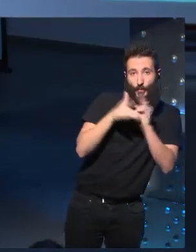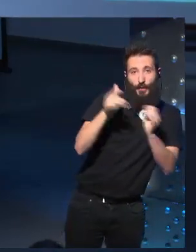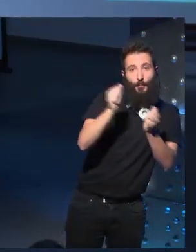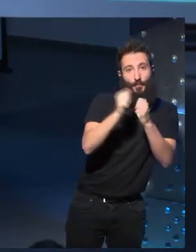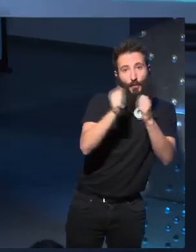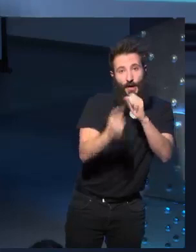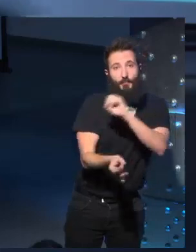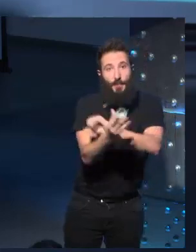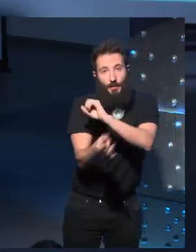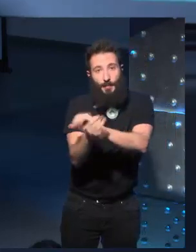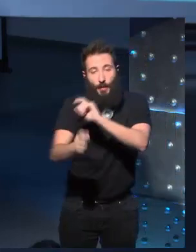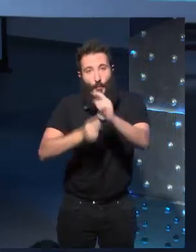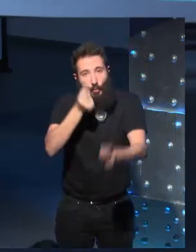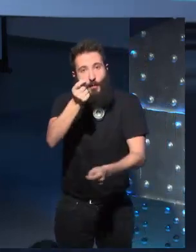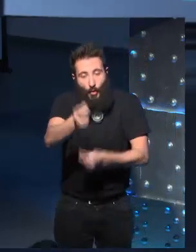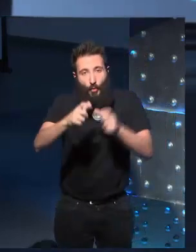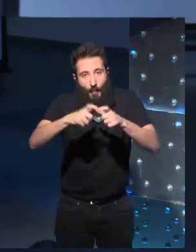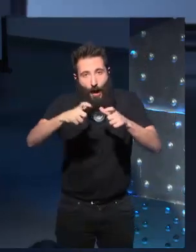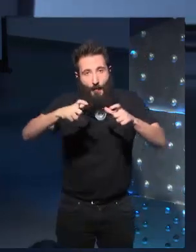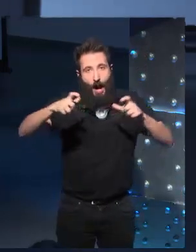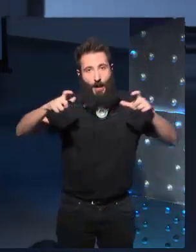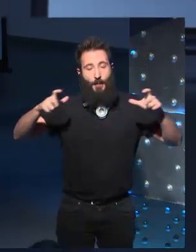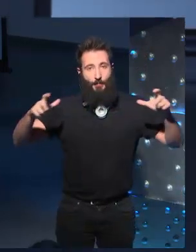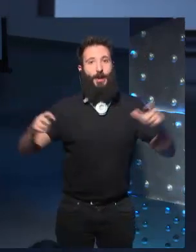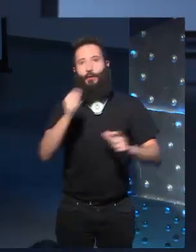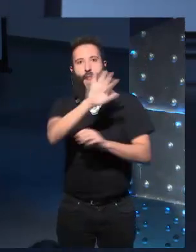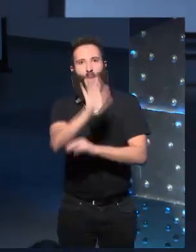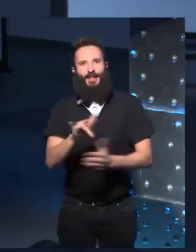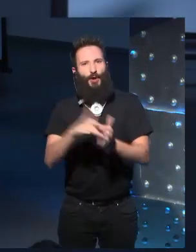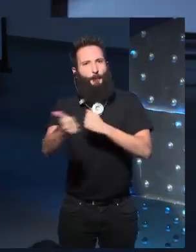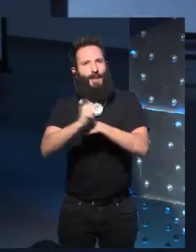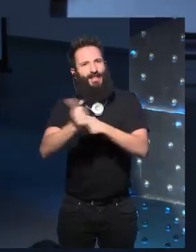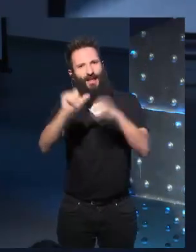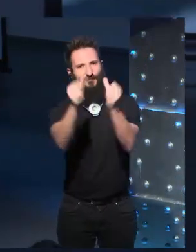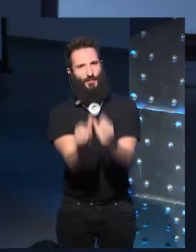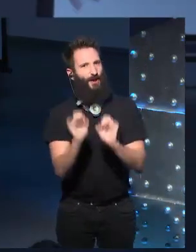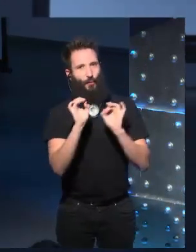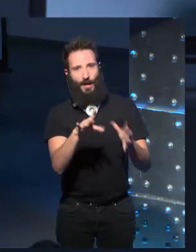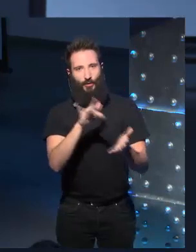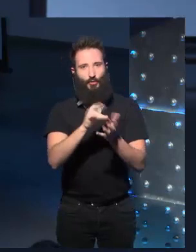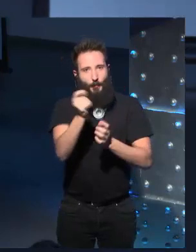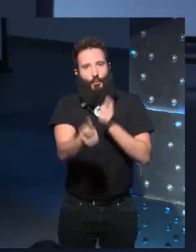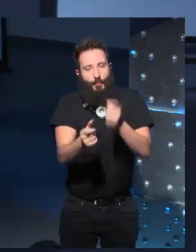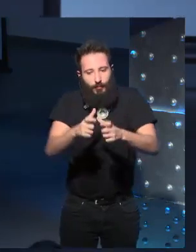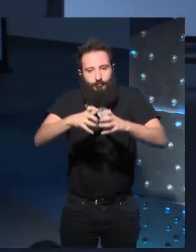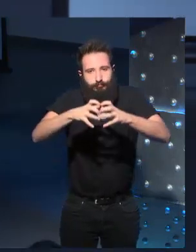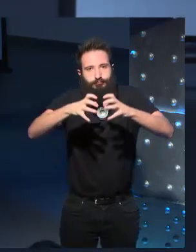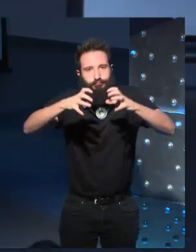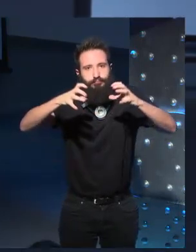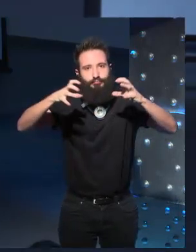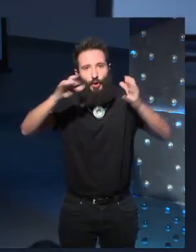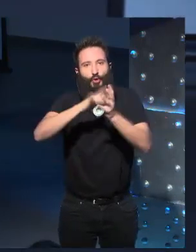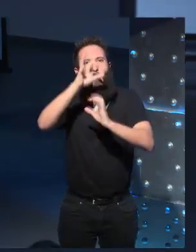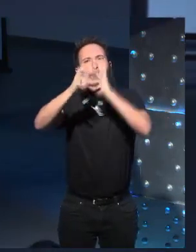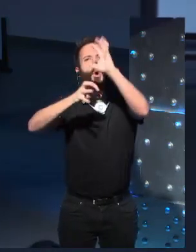rocks. They look like potato-shaped asteroids, and then bigger. There's so much dust, you can go on for a long